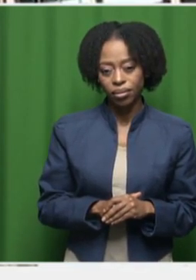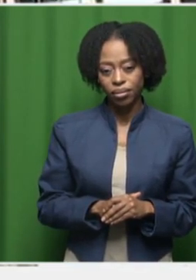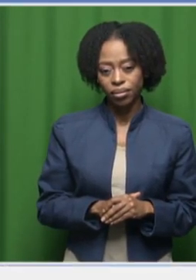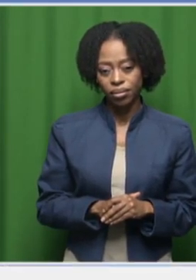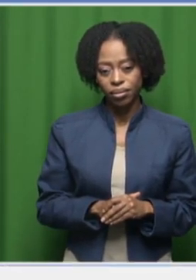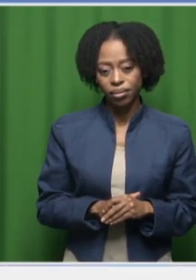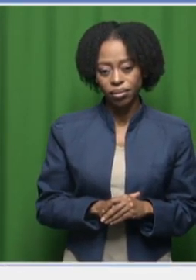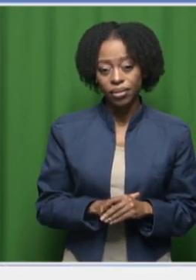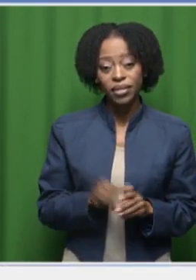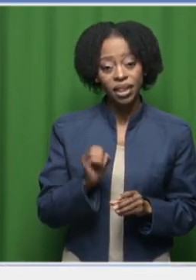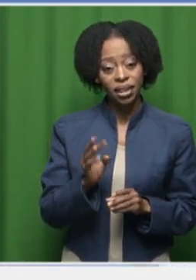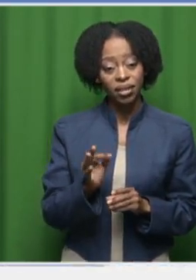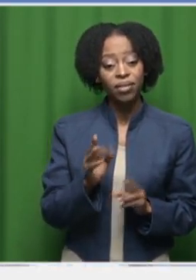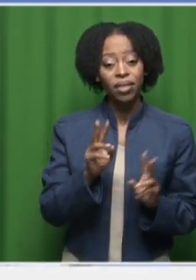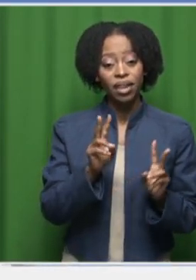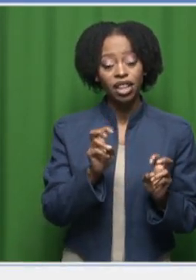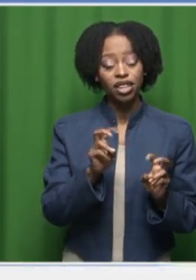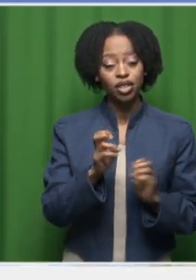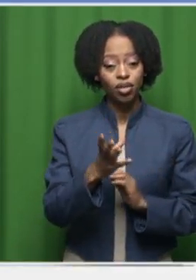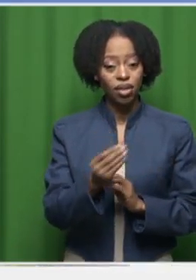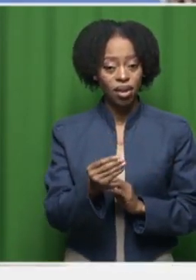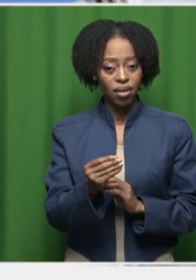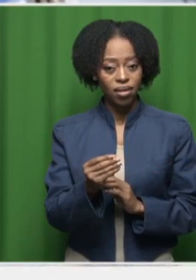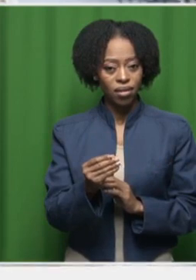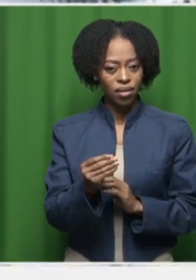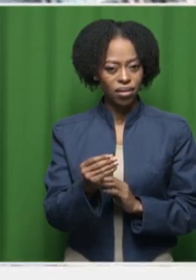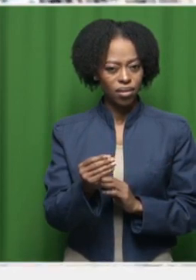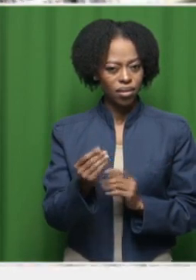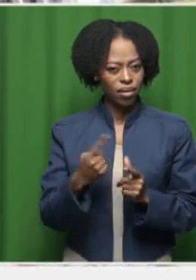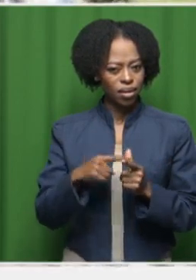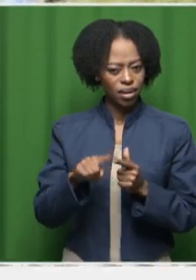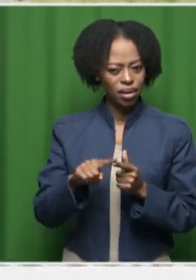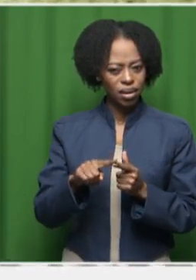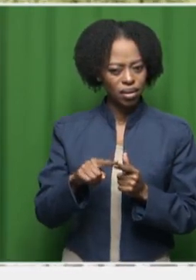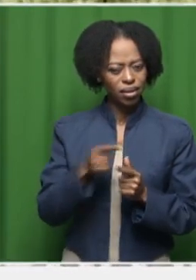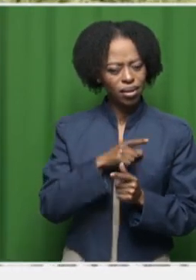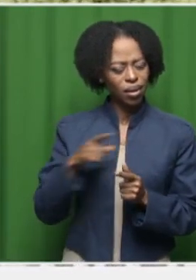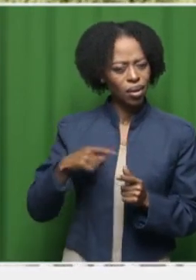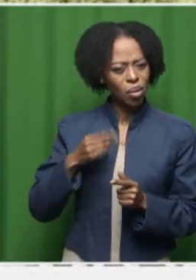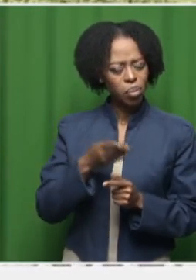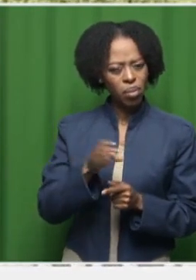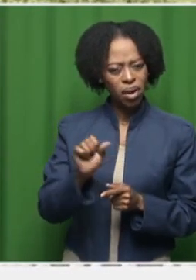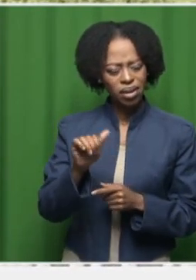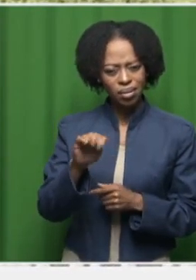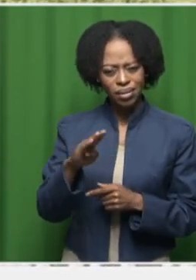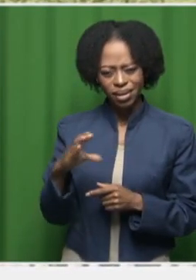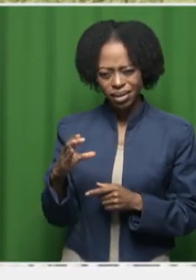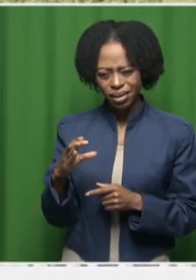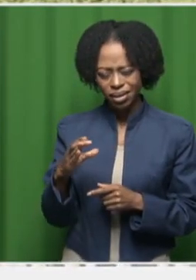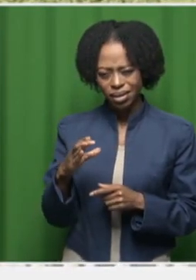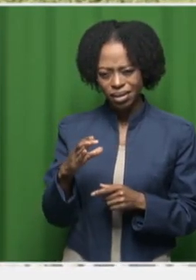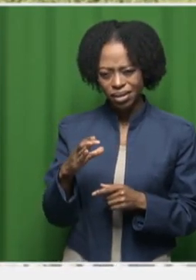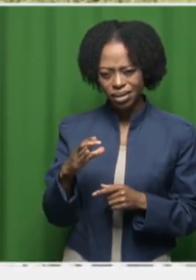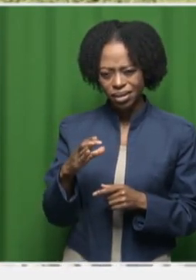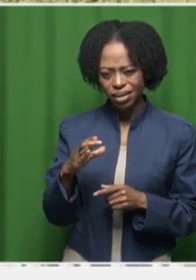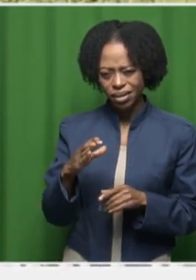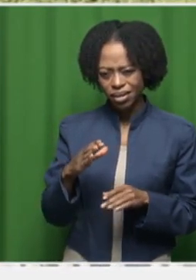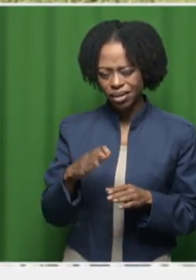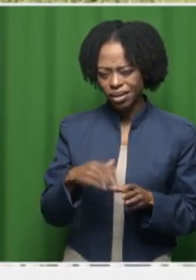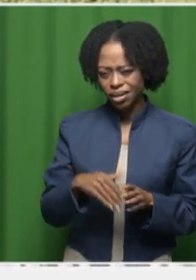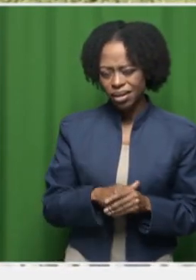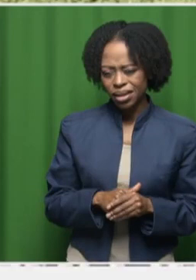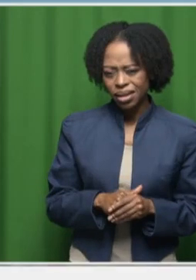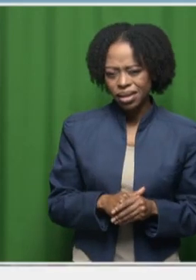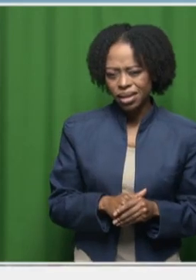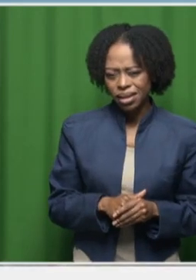then if there are issues with anyone, take them on legal review, because the longer that the SABC is without the board, the more it is exposed to all kinds of